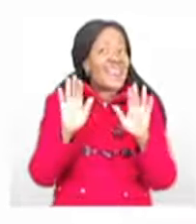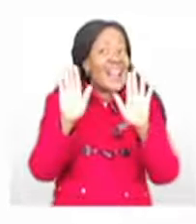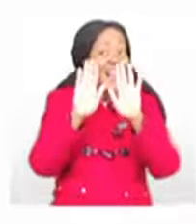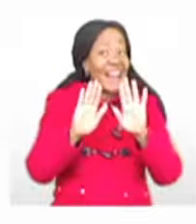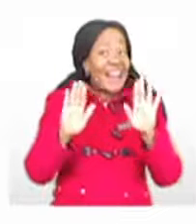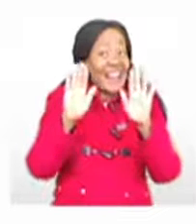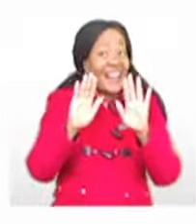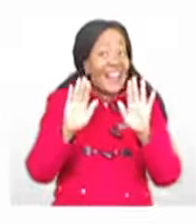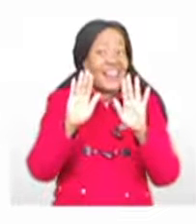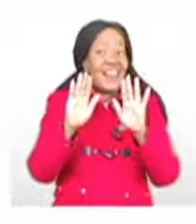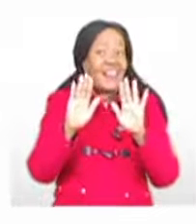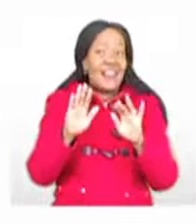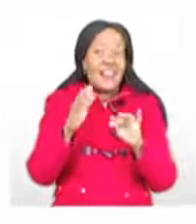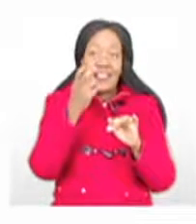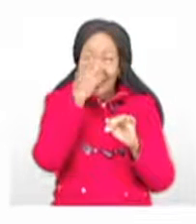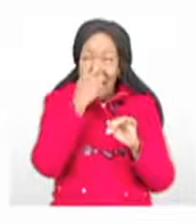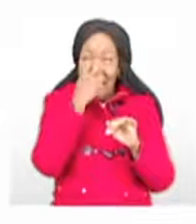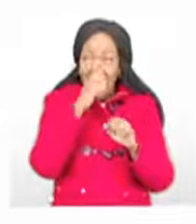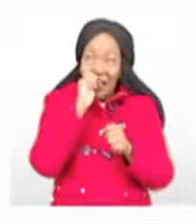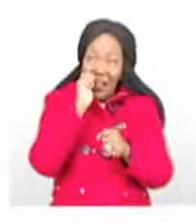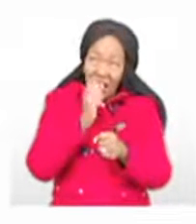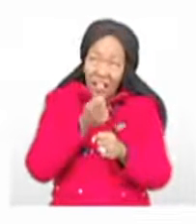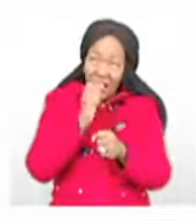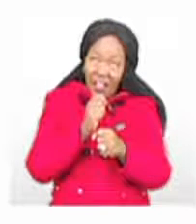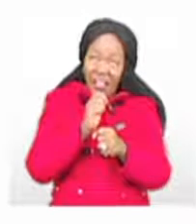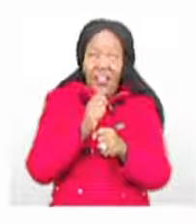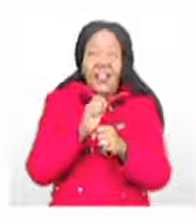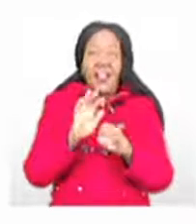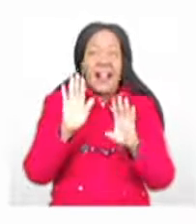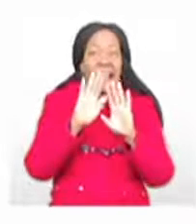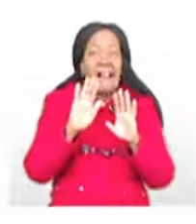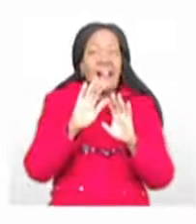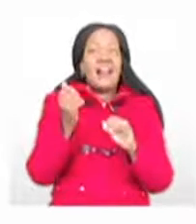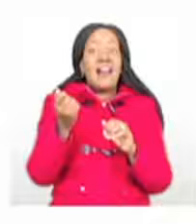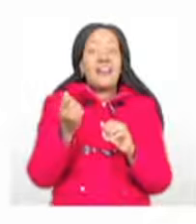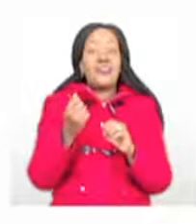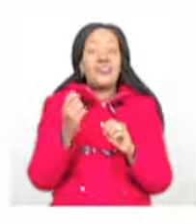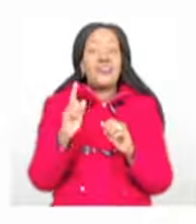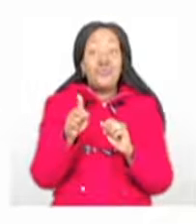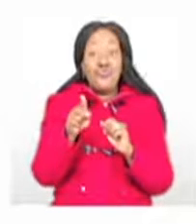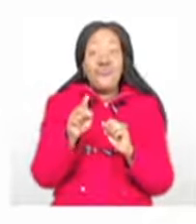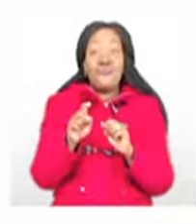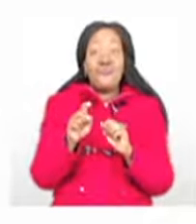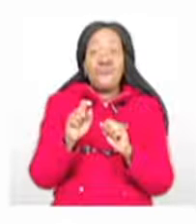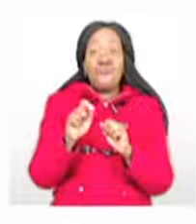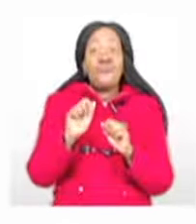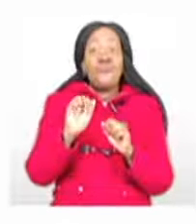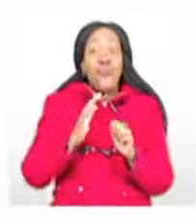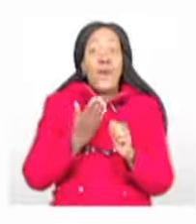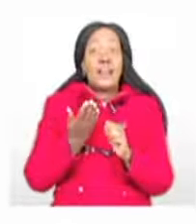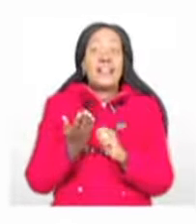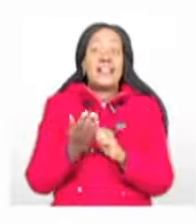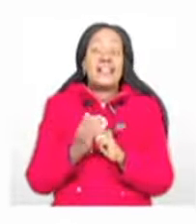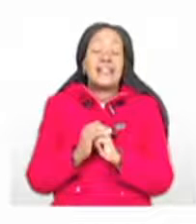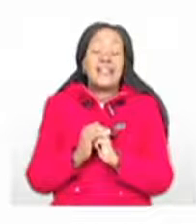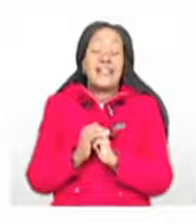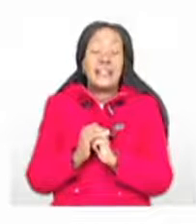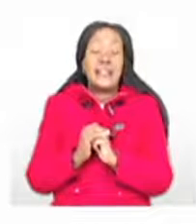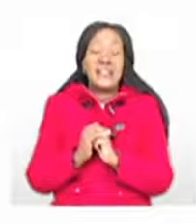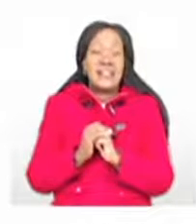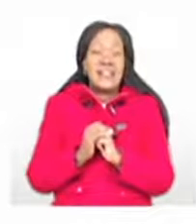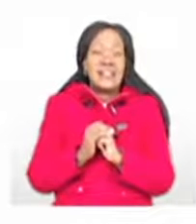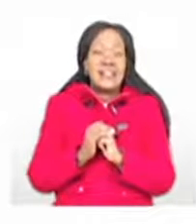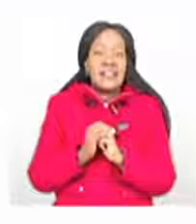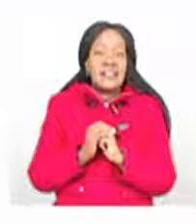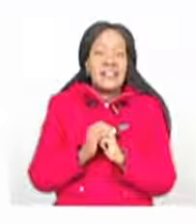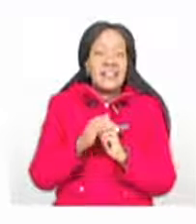black hammer using any other color you want. Let's look in